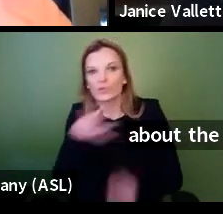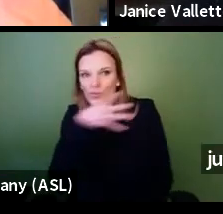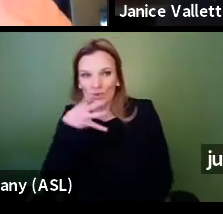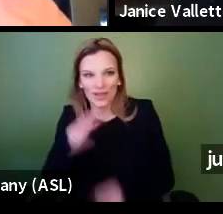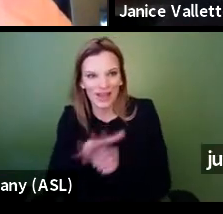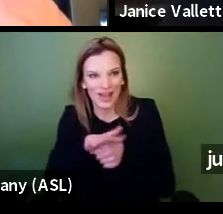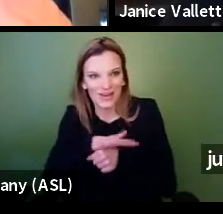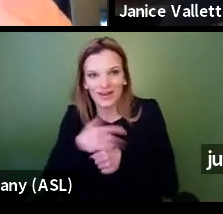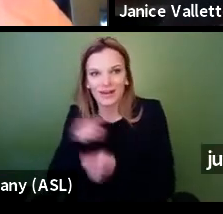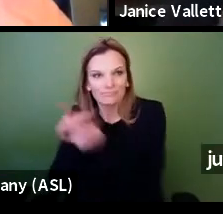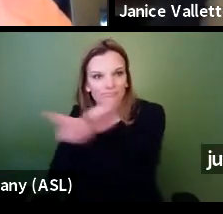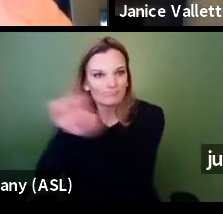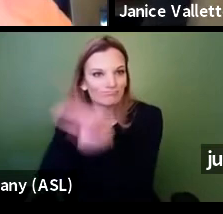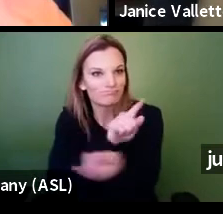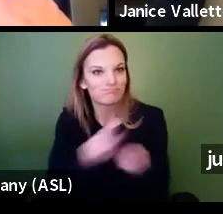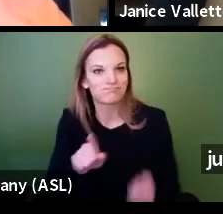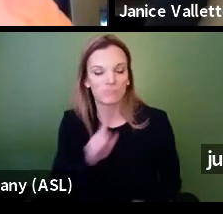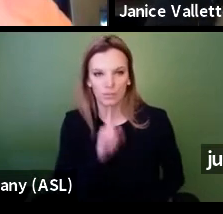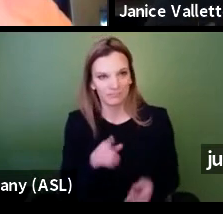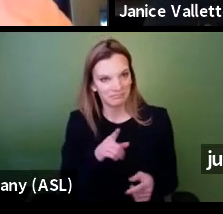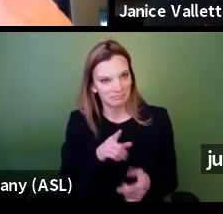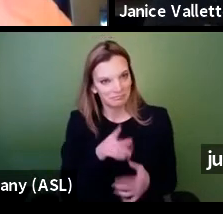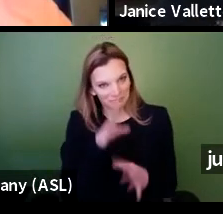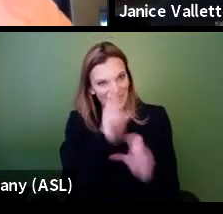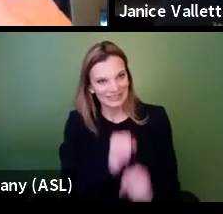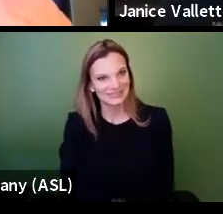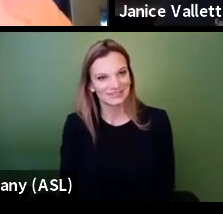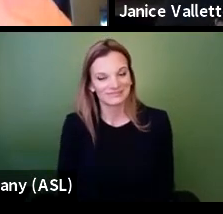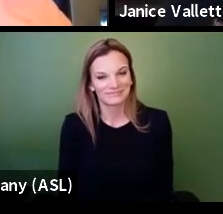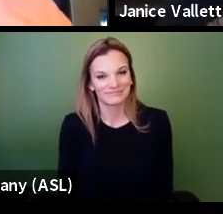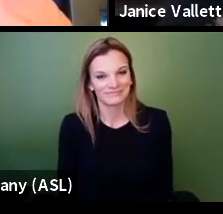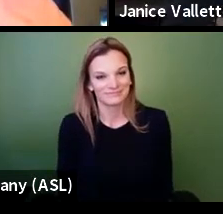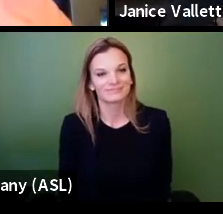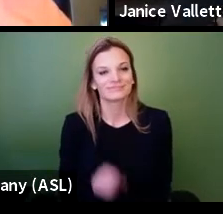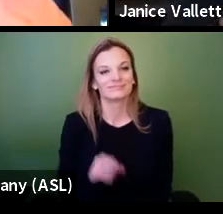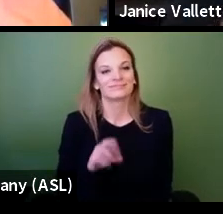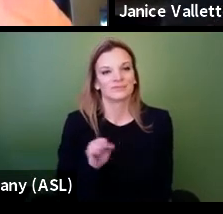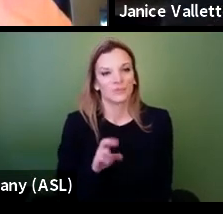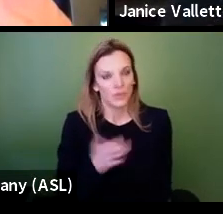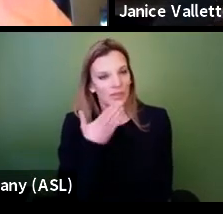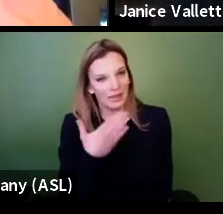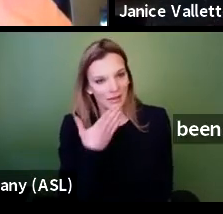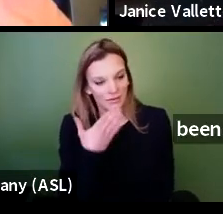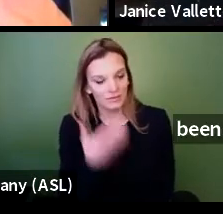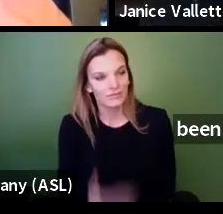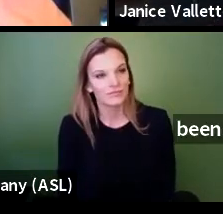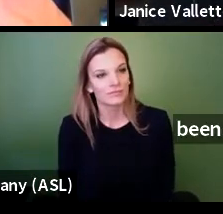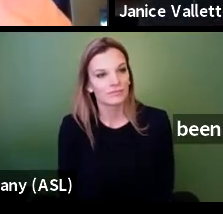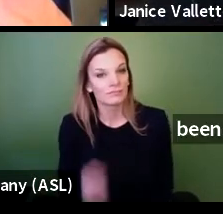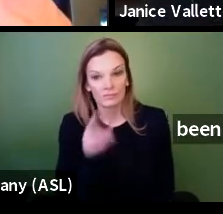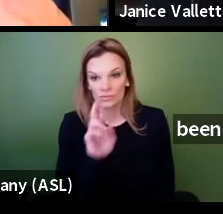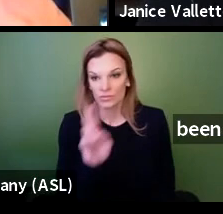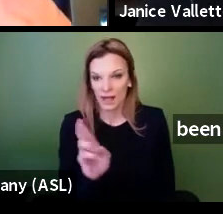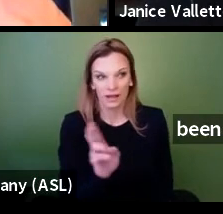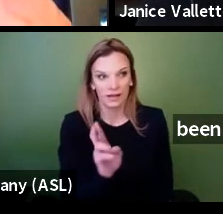really interesting. Okay, thank you for adding that. Rebecca, how about you?